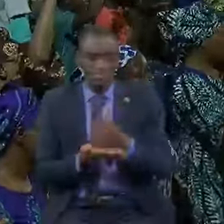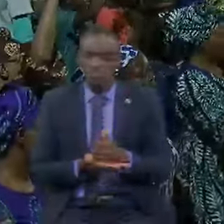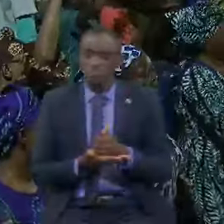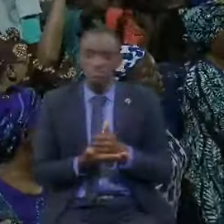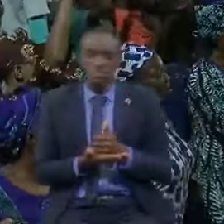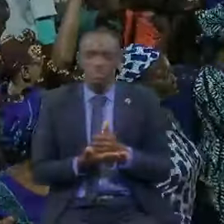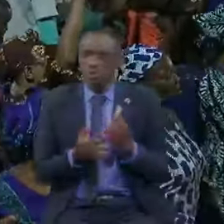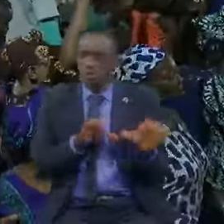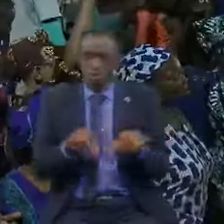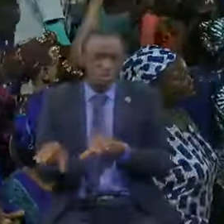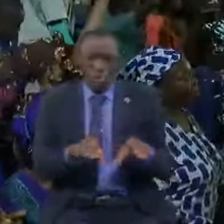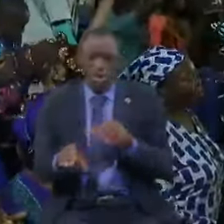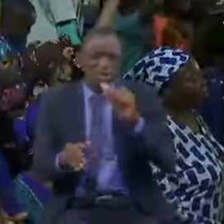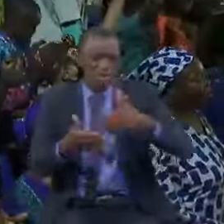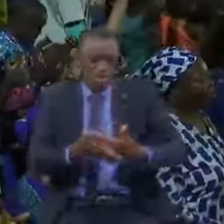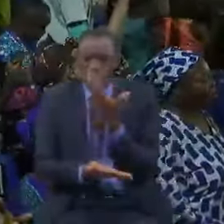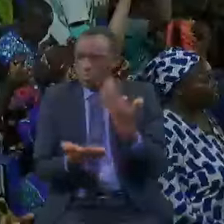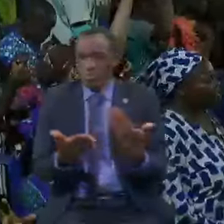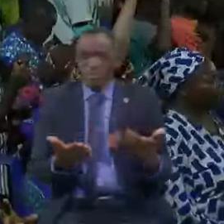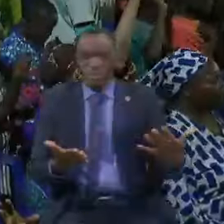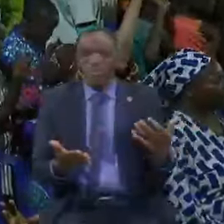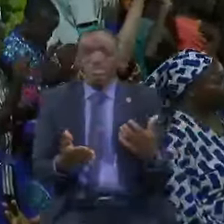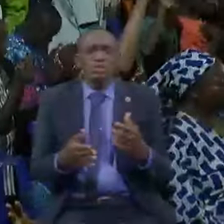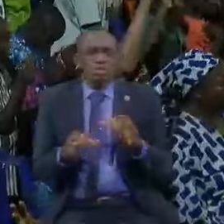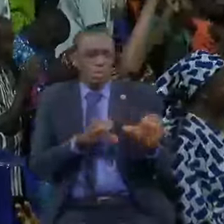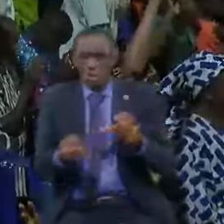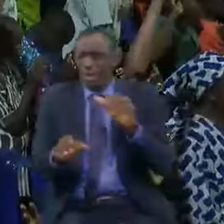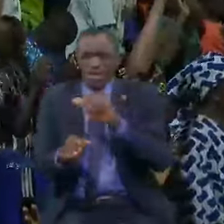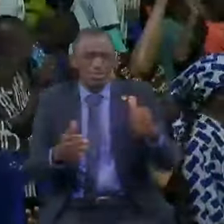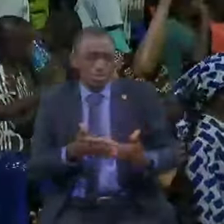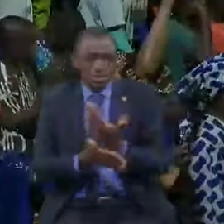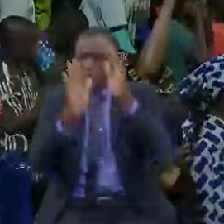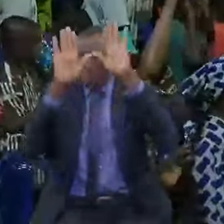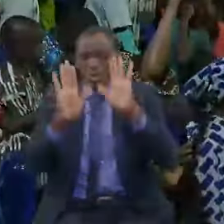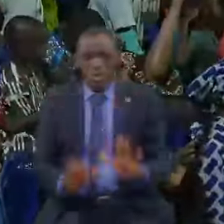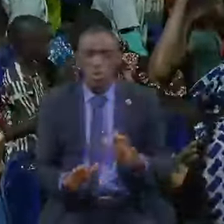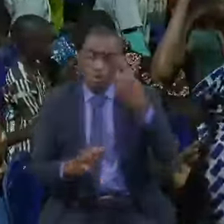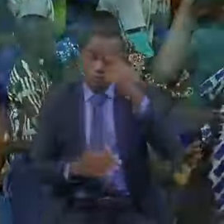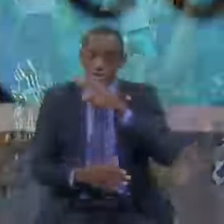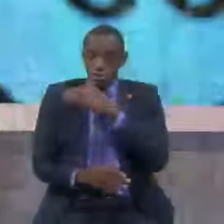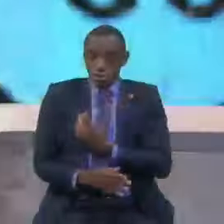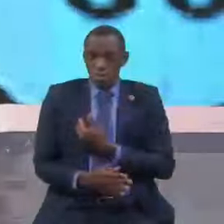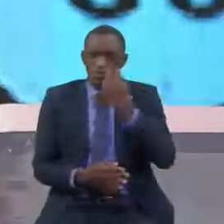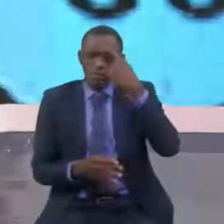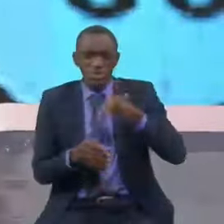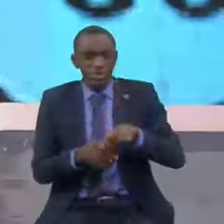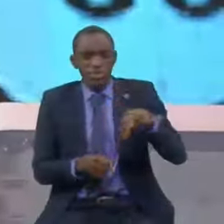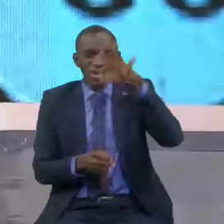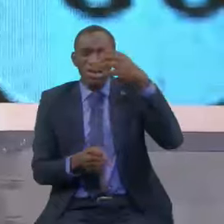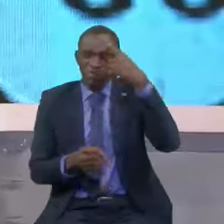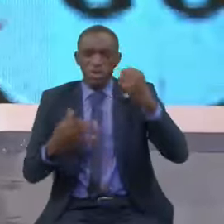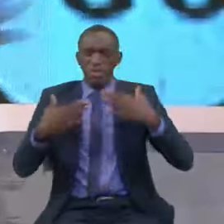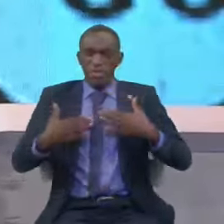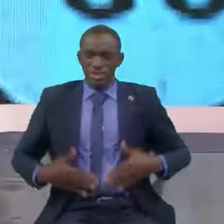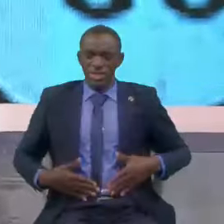thing. Work a new miracle for the soul, for the spirit, for the body, for the